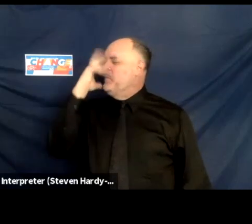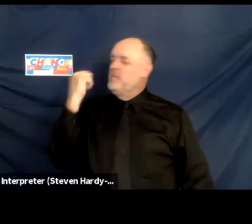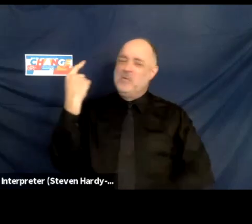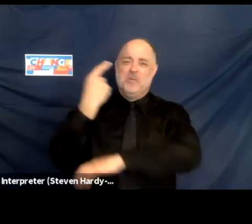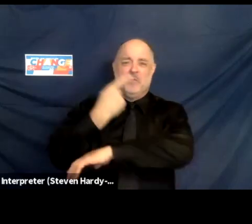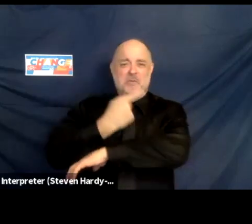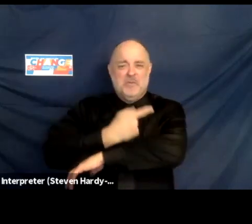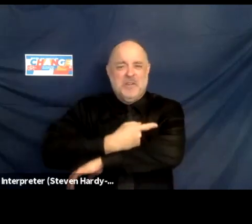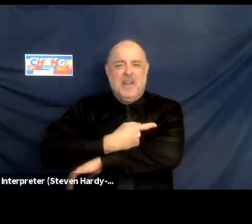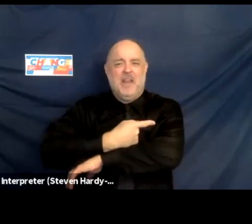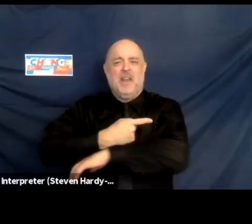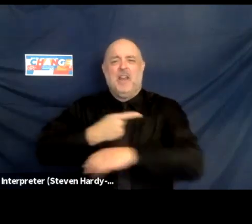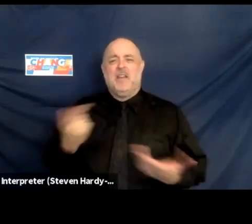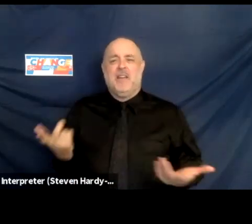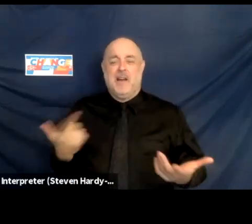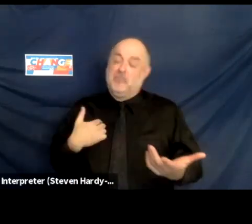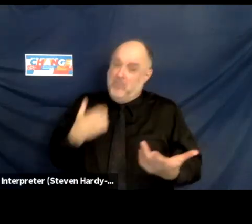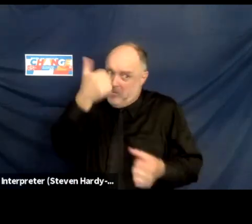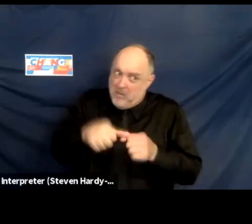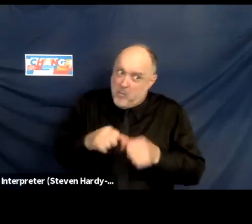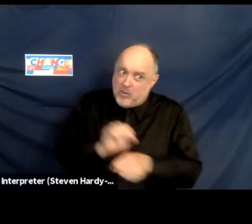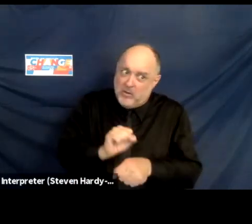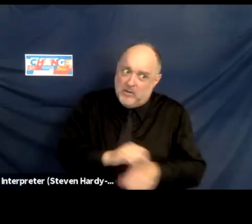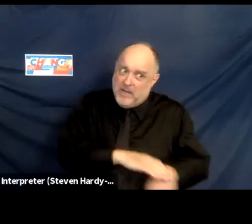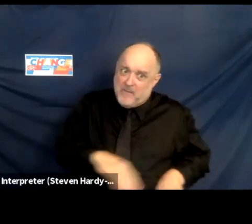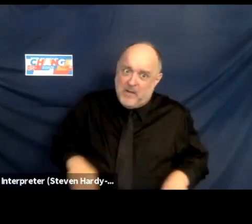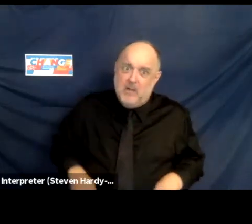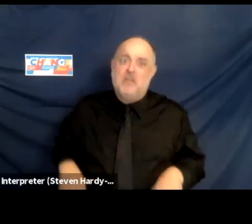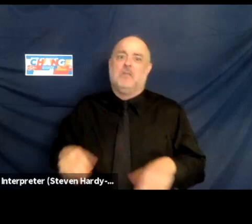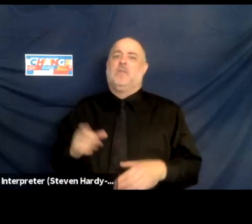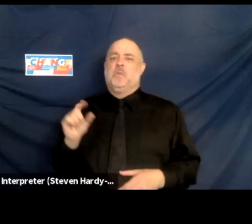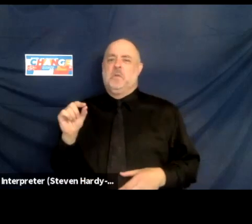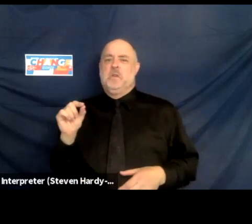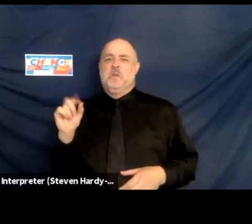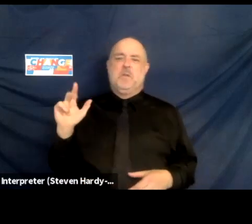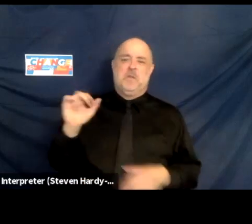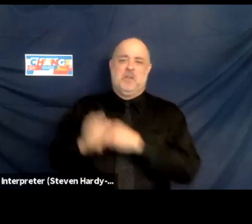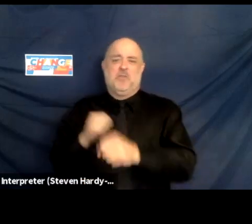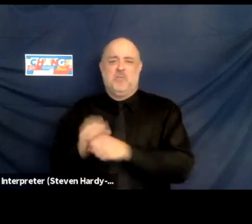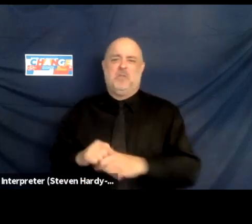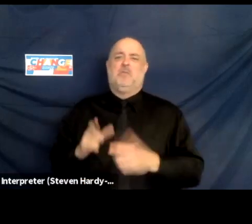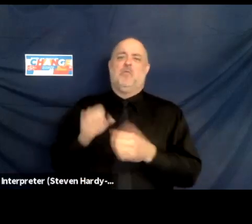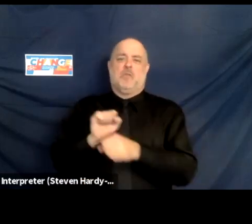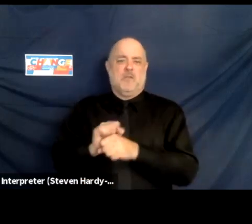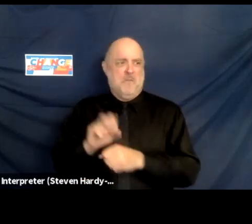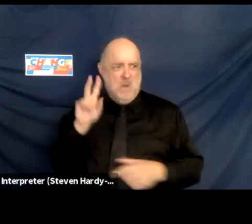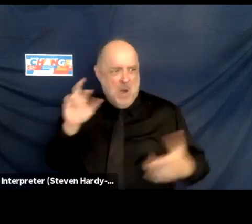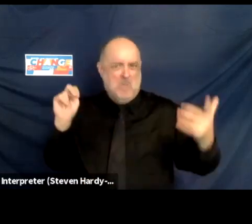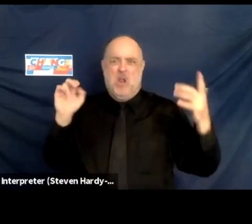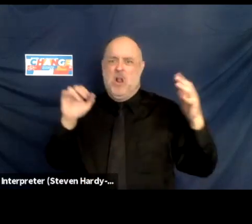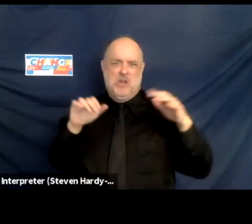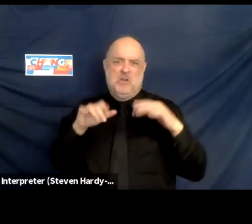And I was Southeast, last Vietnam veteran serving in the U.S. Senate. We flew a lot of missions all over the world, but a lot in Southeast Asia.